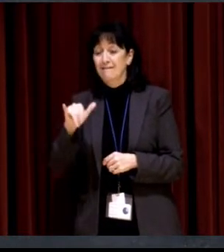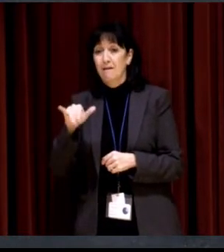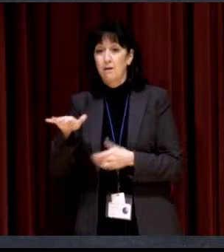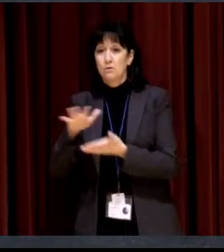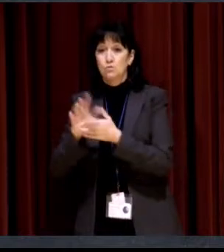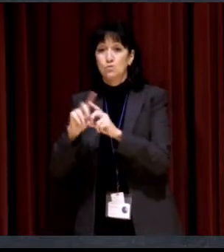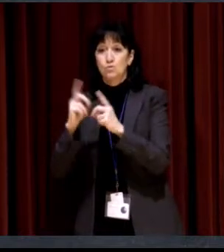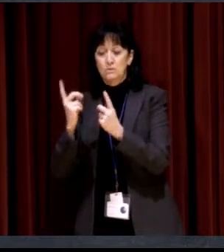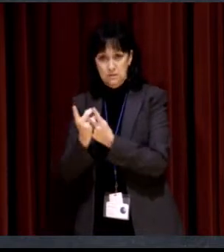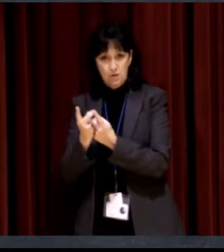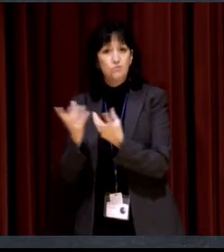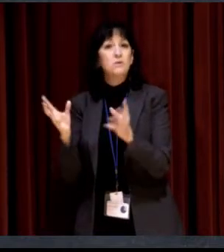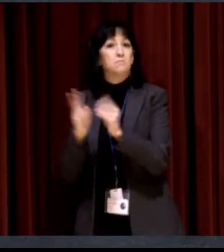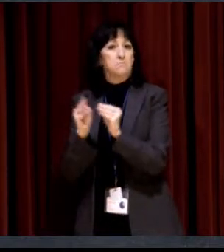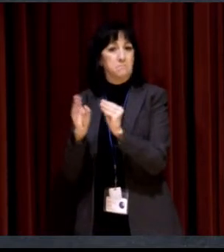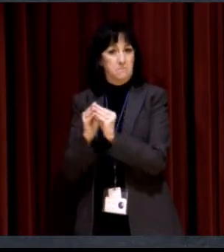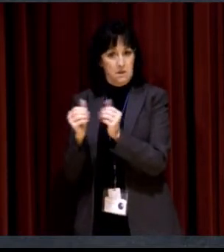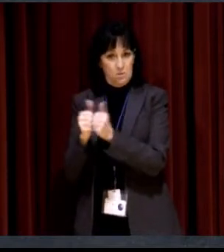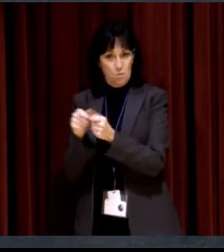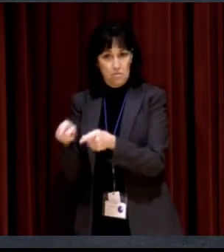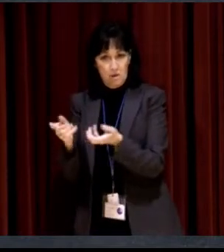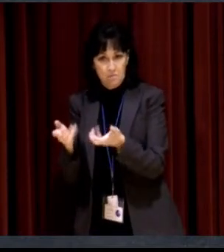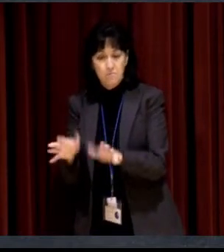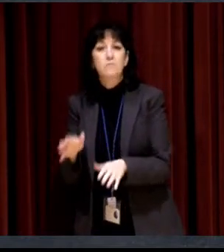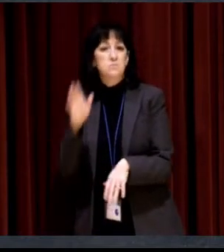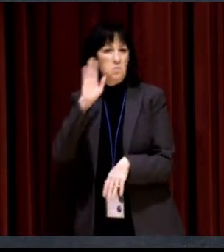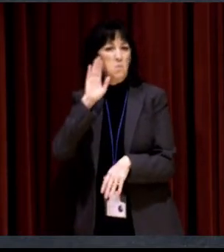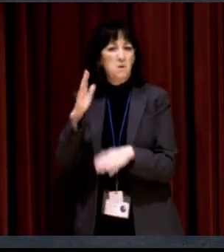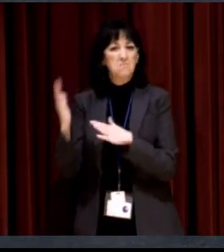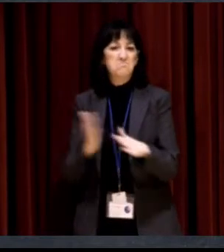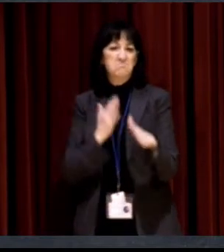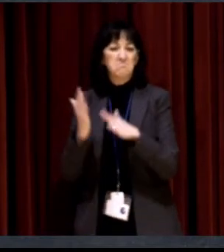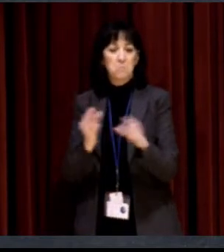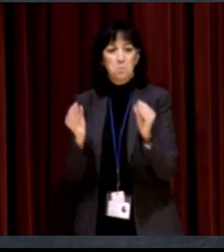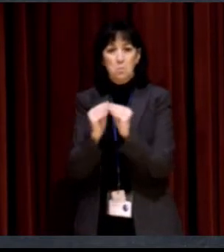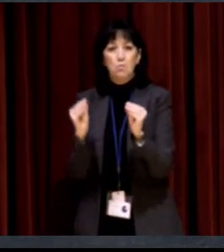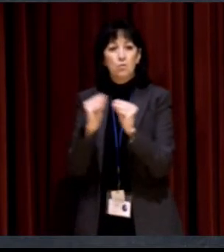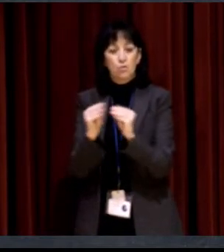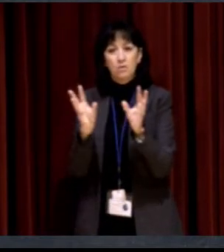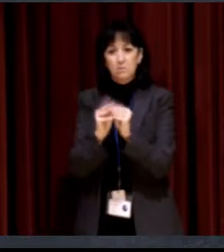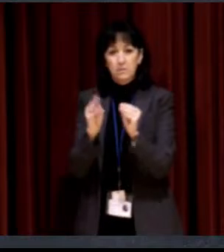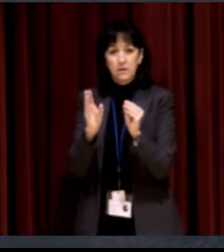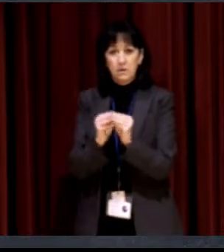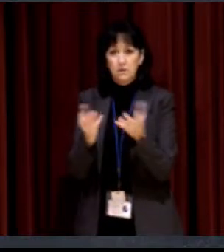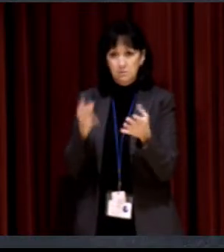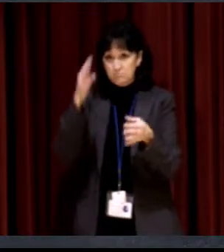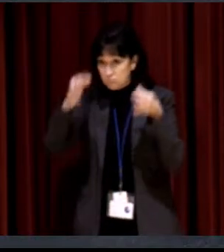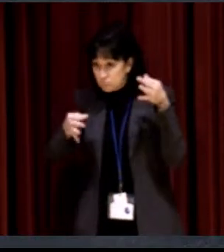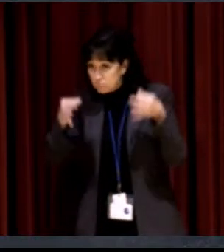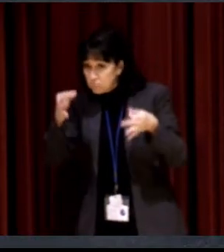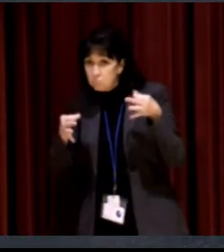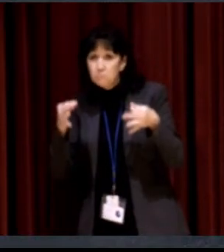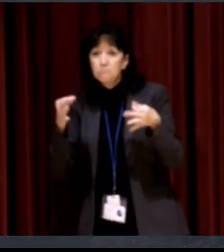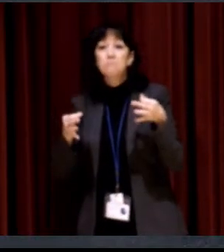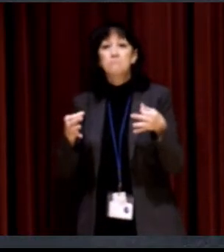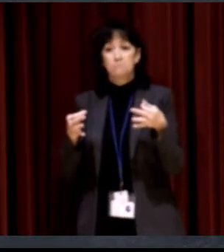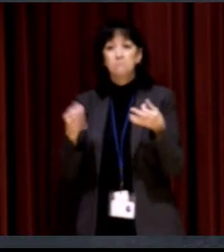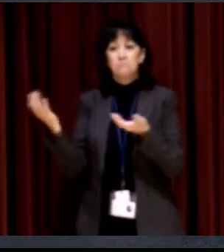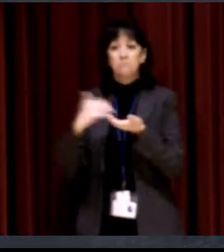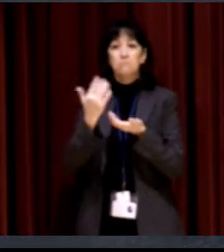and additional meetings for decisions as to whether to engage in a process of developing